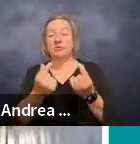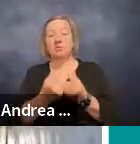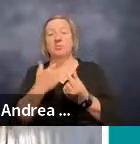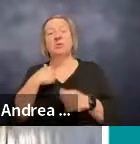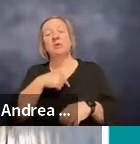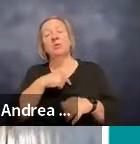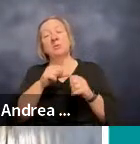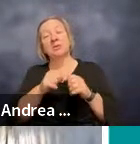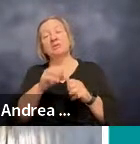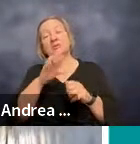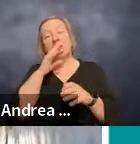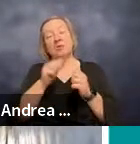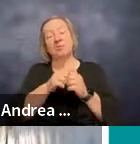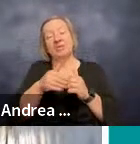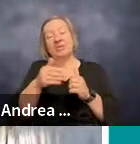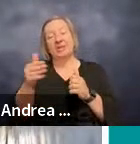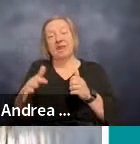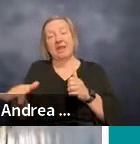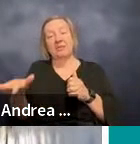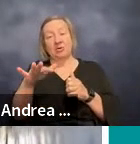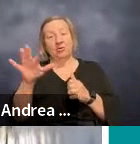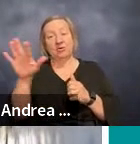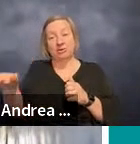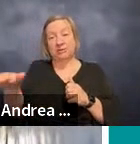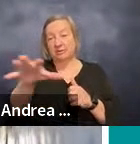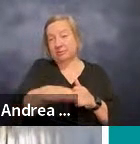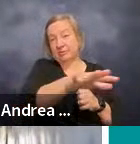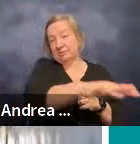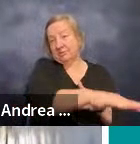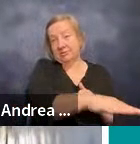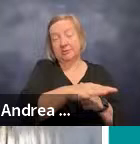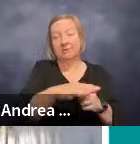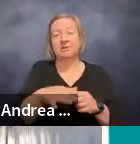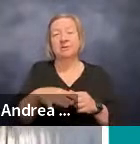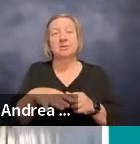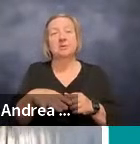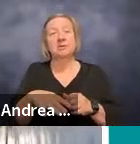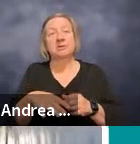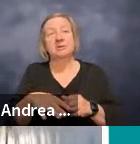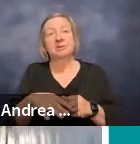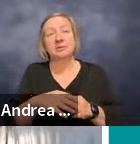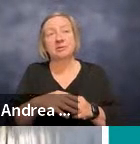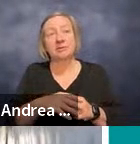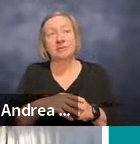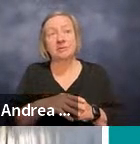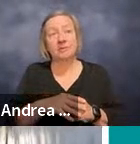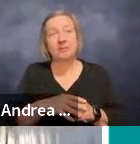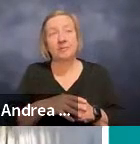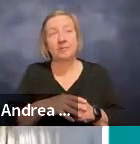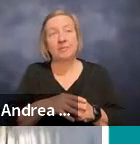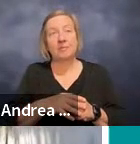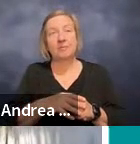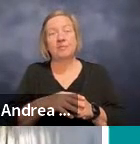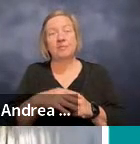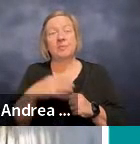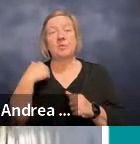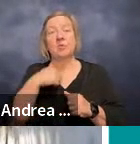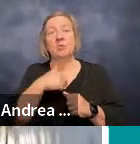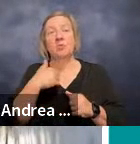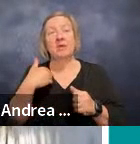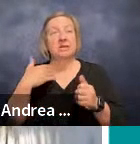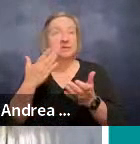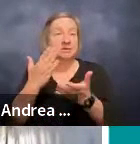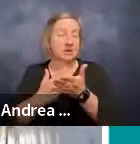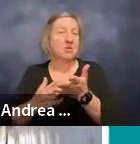to talk to the neighborhood associations in intense ways. We had some tabling at